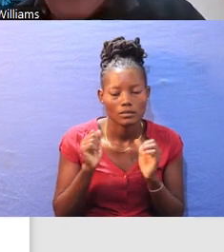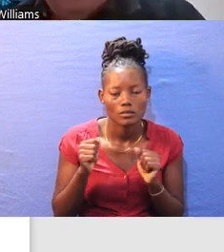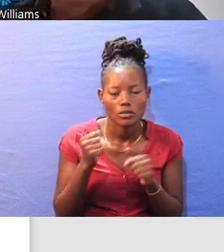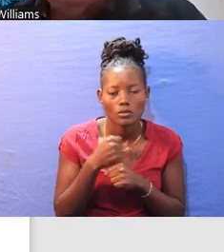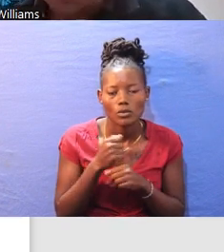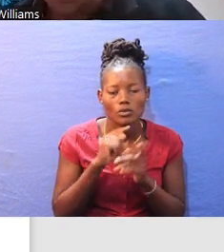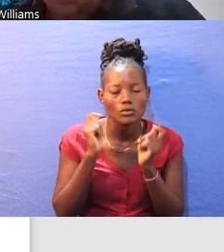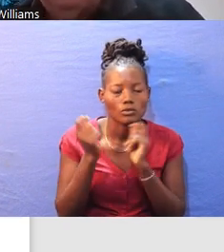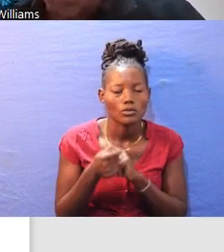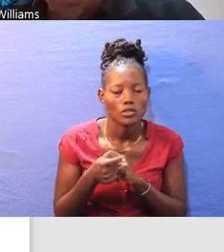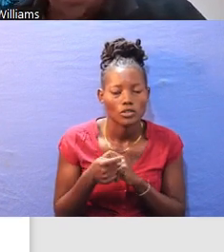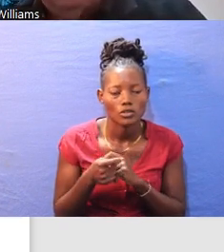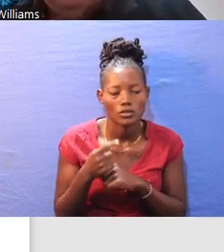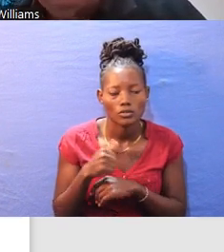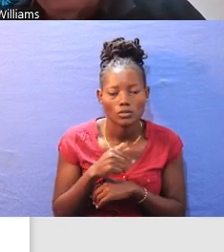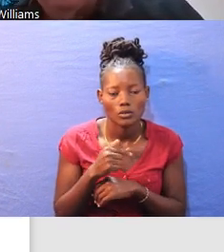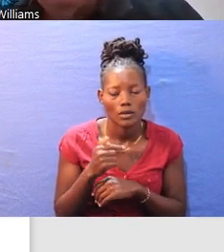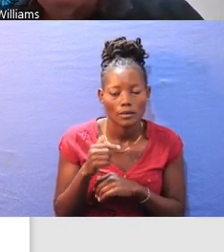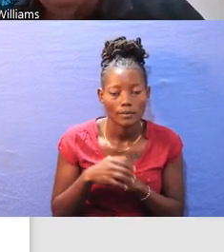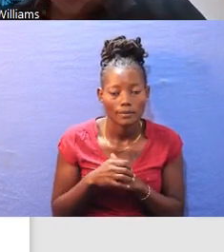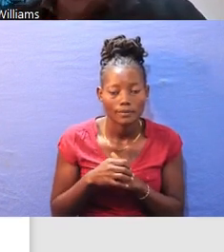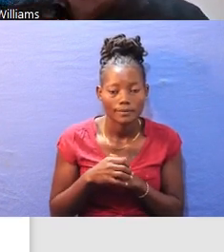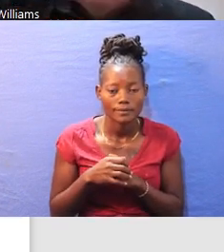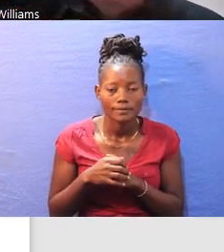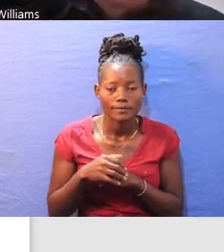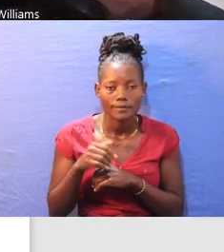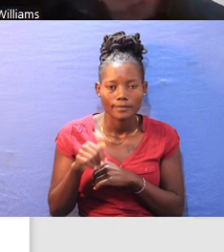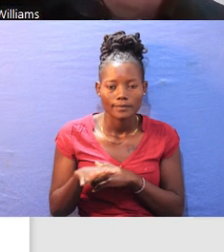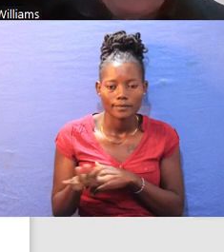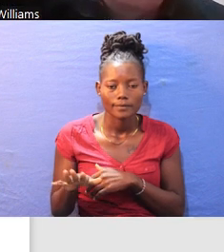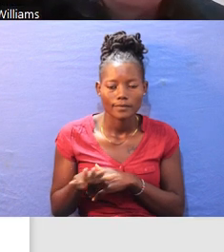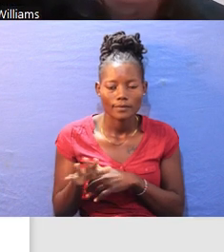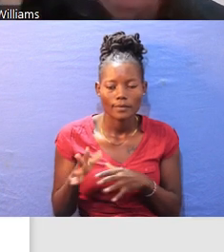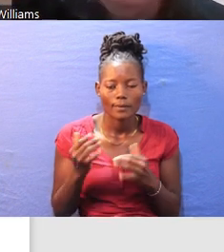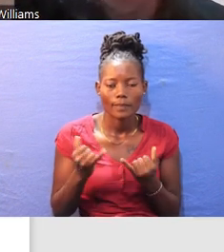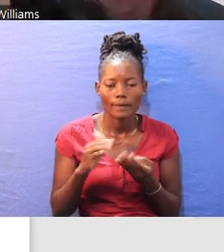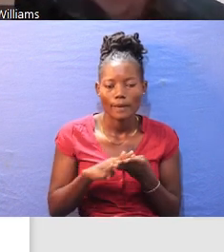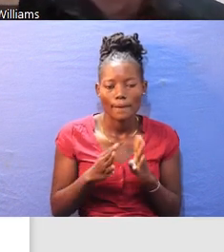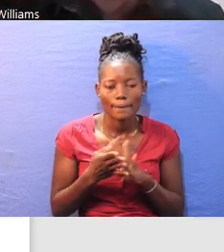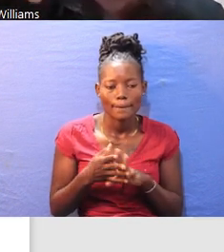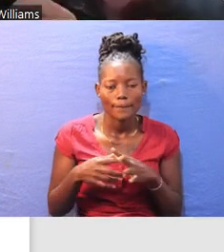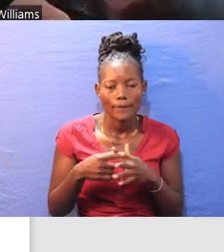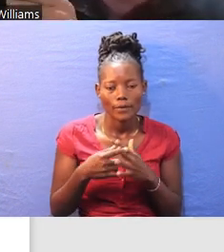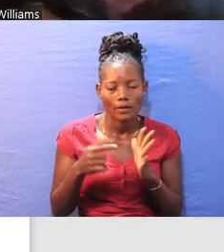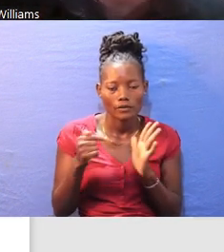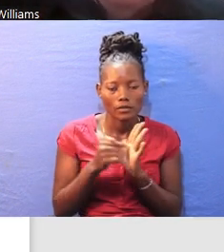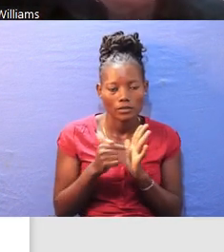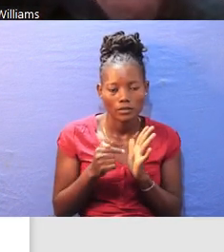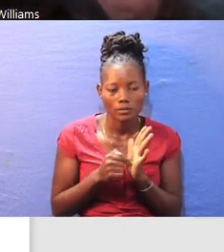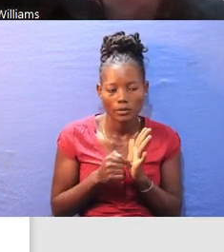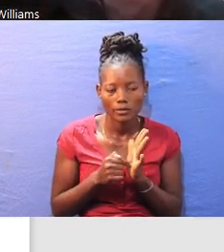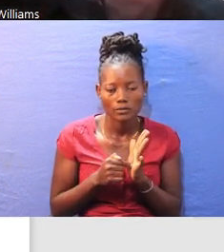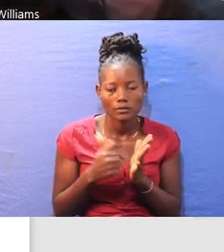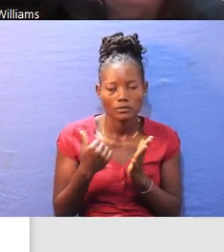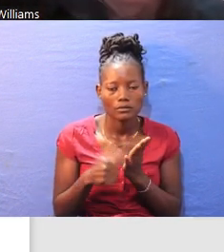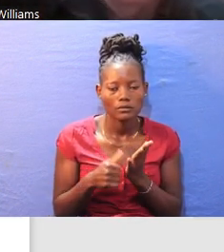nothing technically you can do to change that. When my foot hits down on the ground, it has now become a fixed